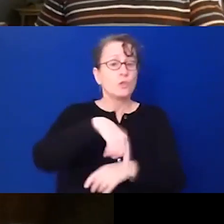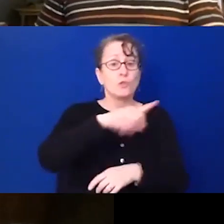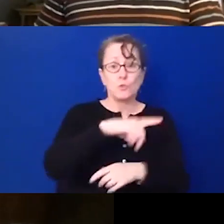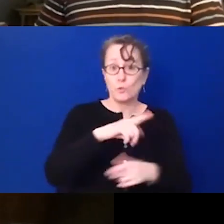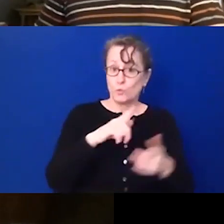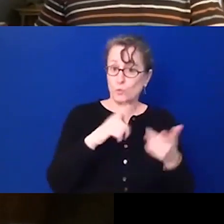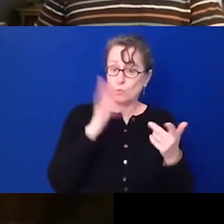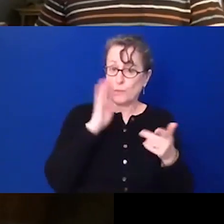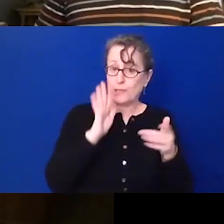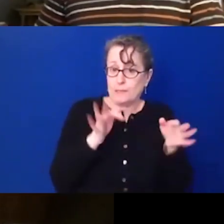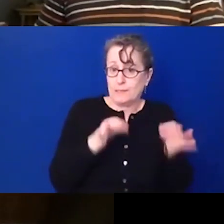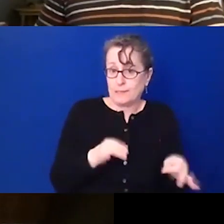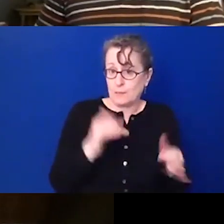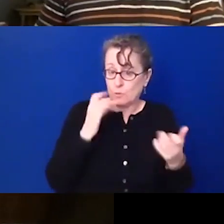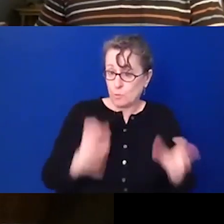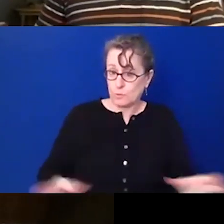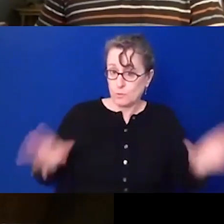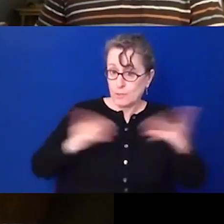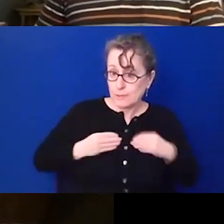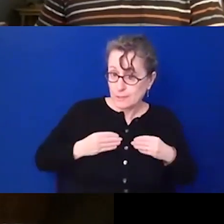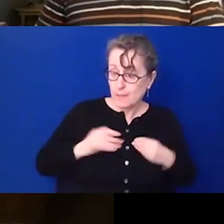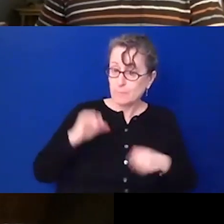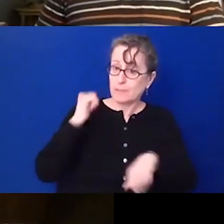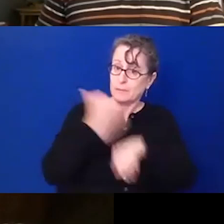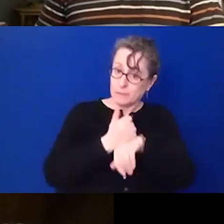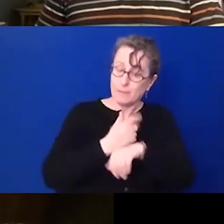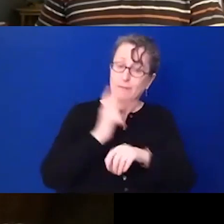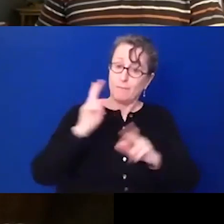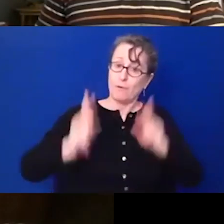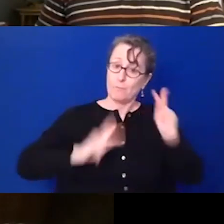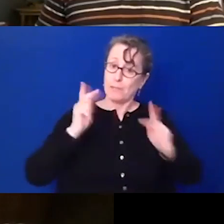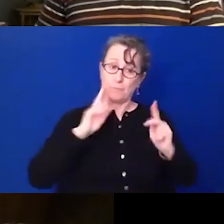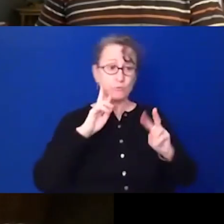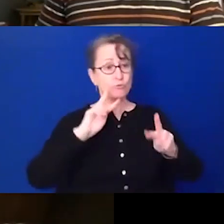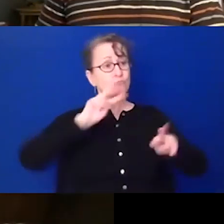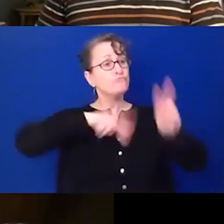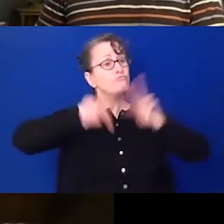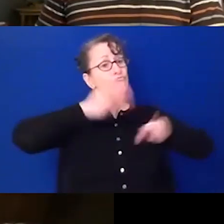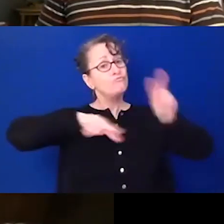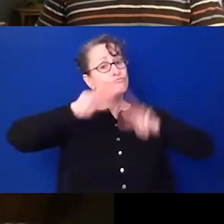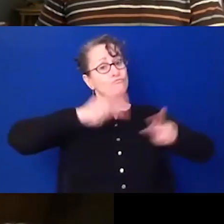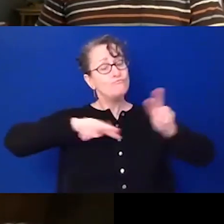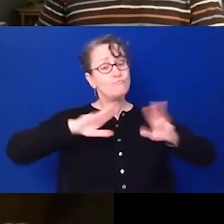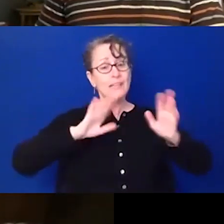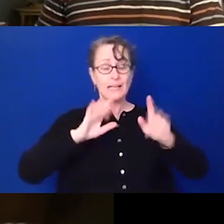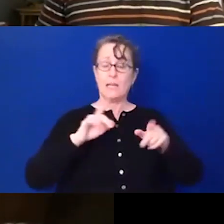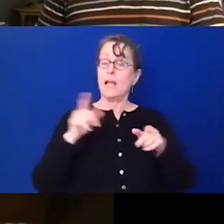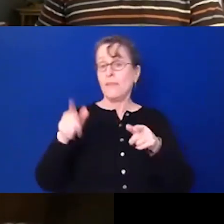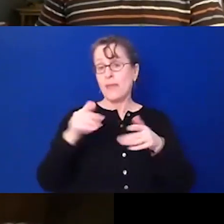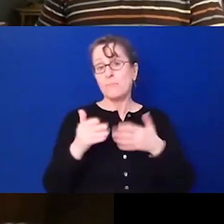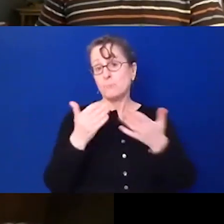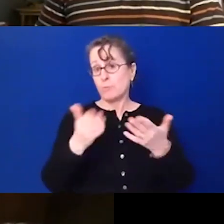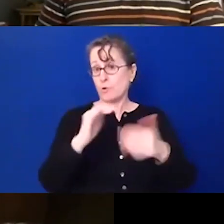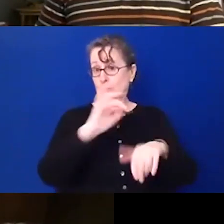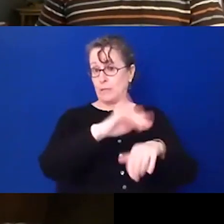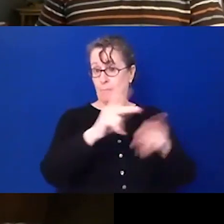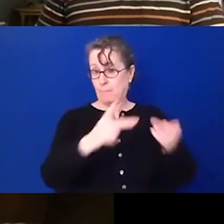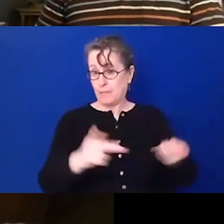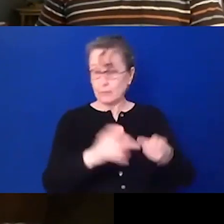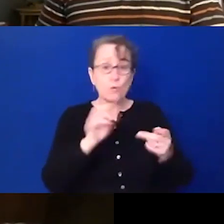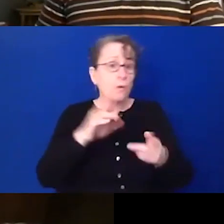placed for public view out in either the specifically proposed location or some other location here in